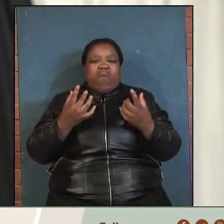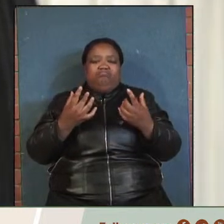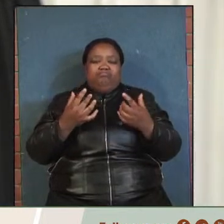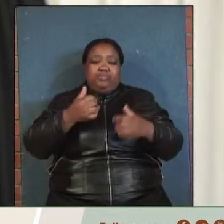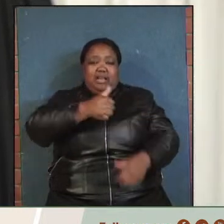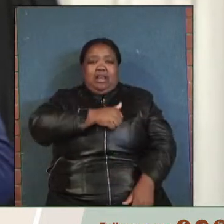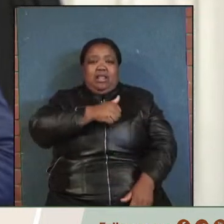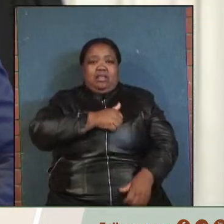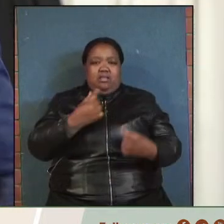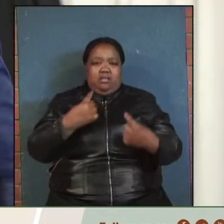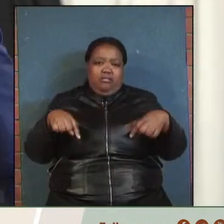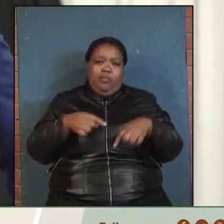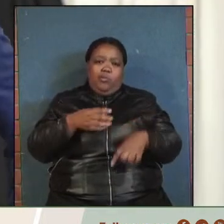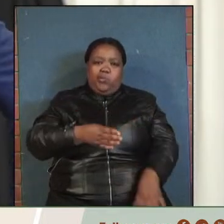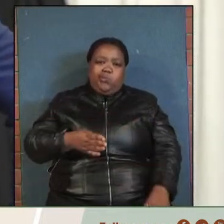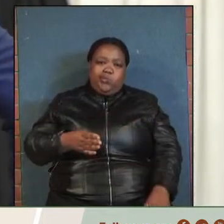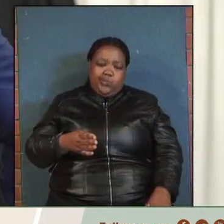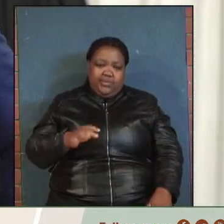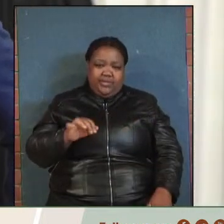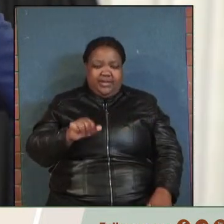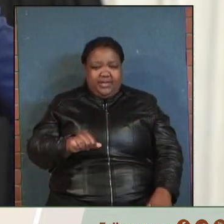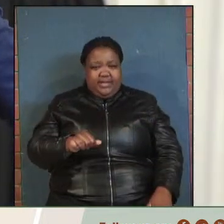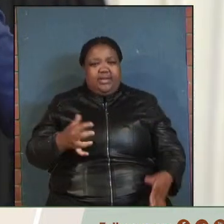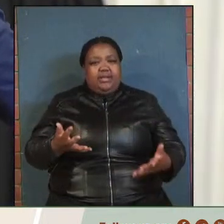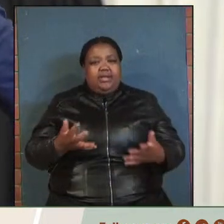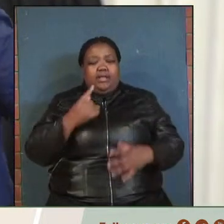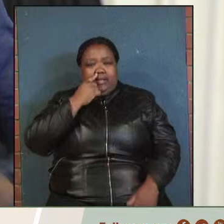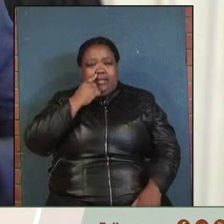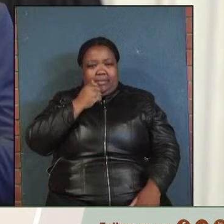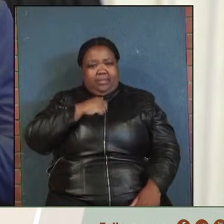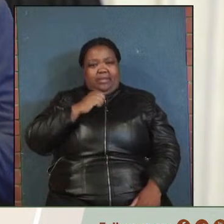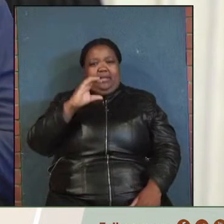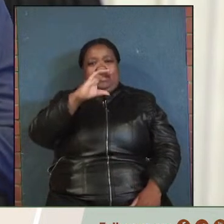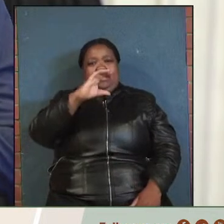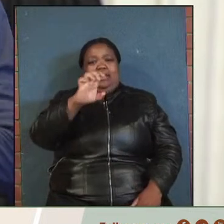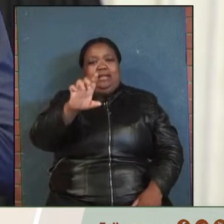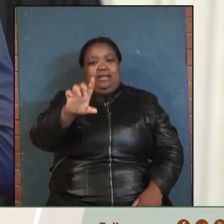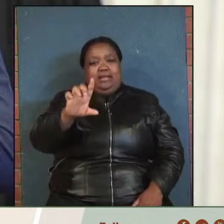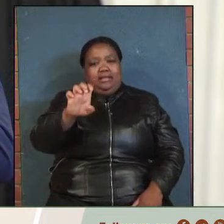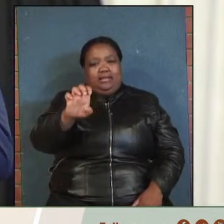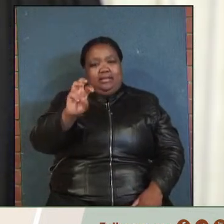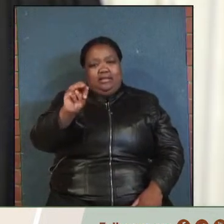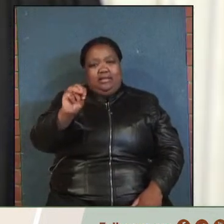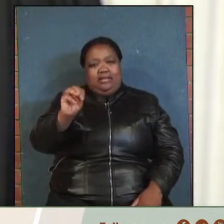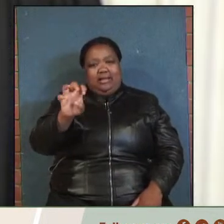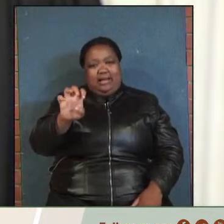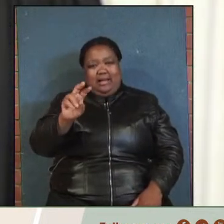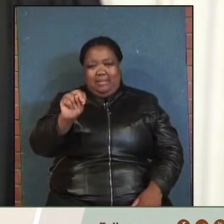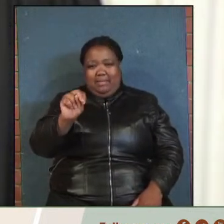Commission. Clement Ntlailani is my name, as already introduced.